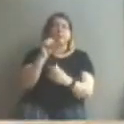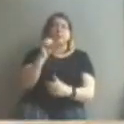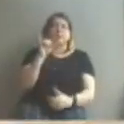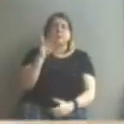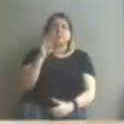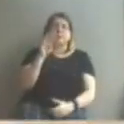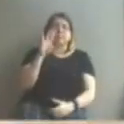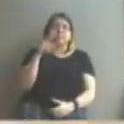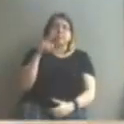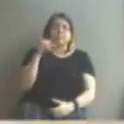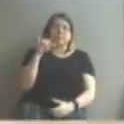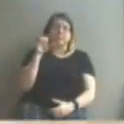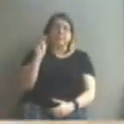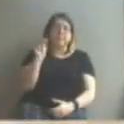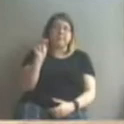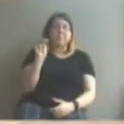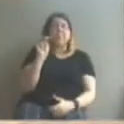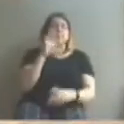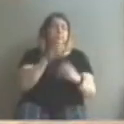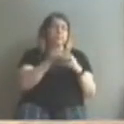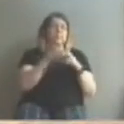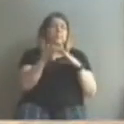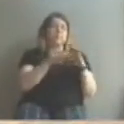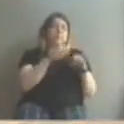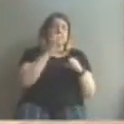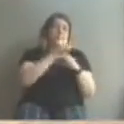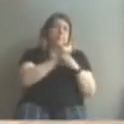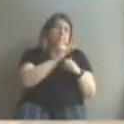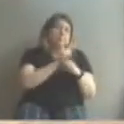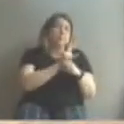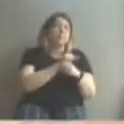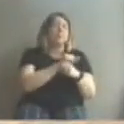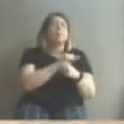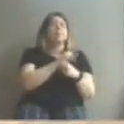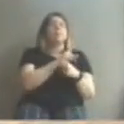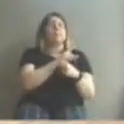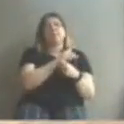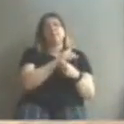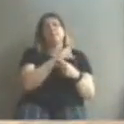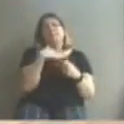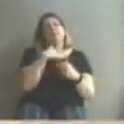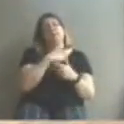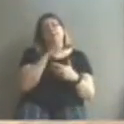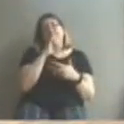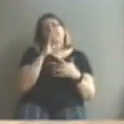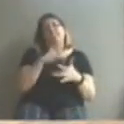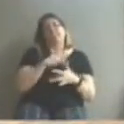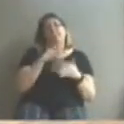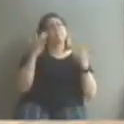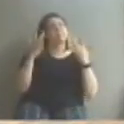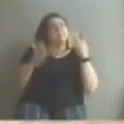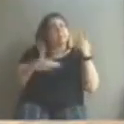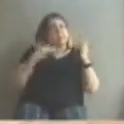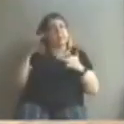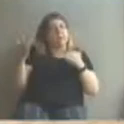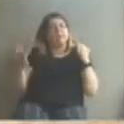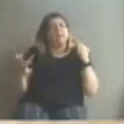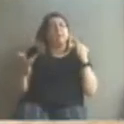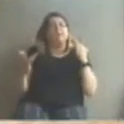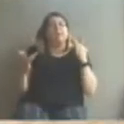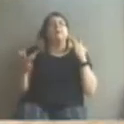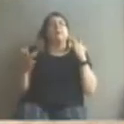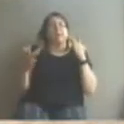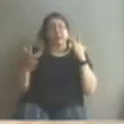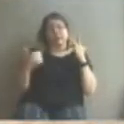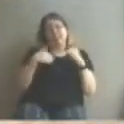We're going to be part of the Behavior Institute, and we are just excited. But we, you know, we want,